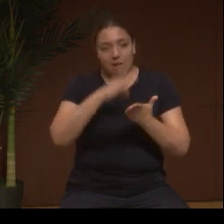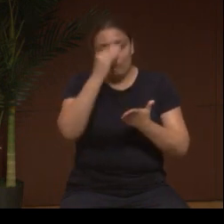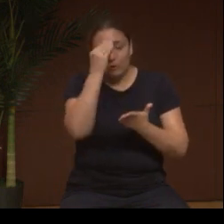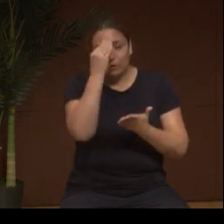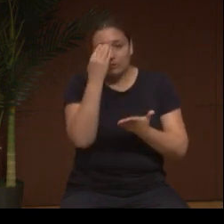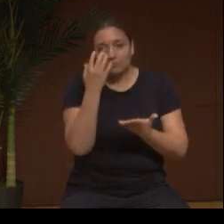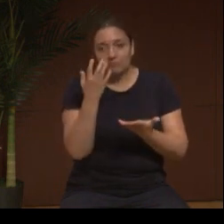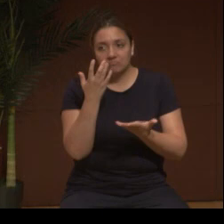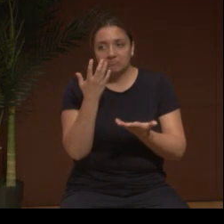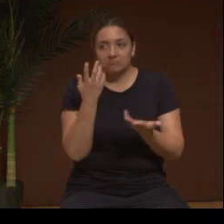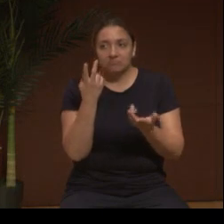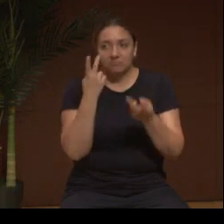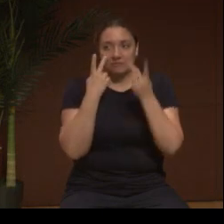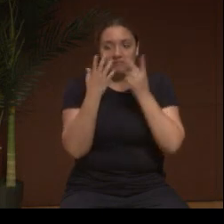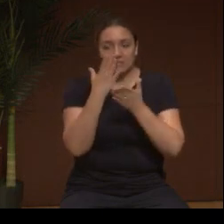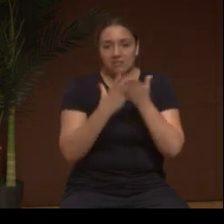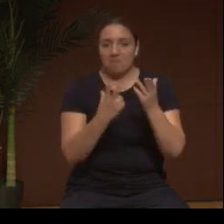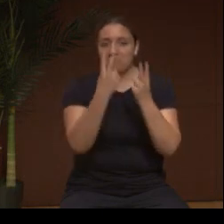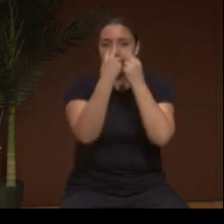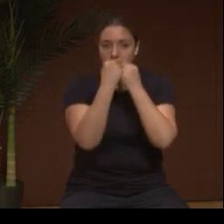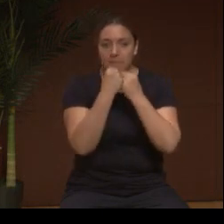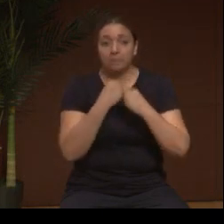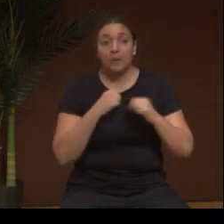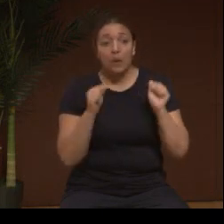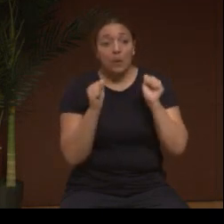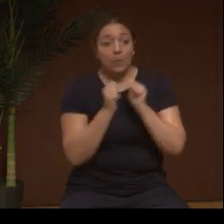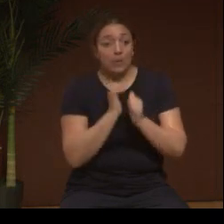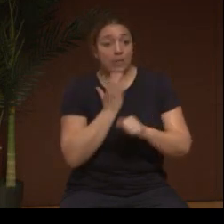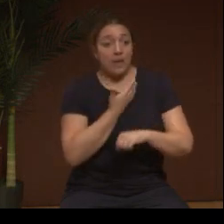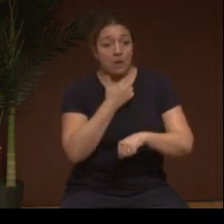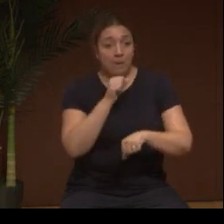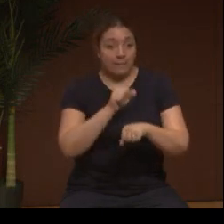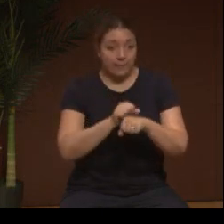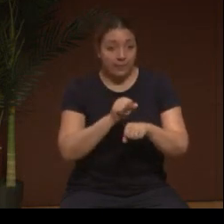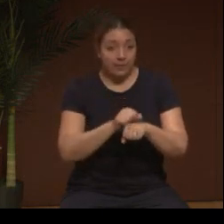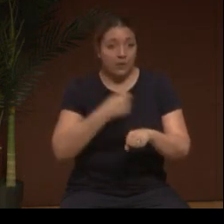no's. With our work, we tend to